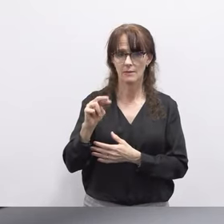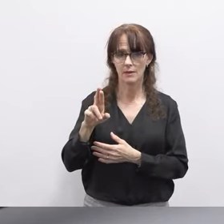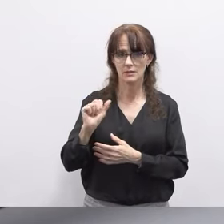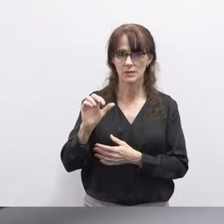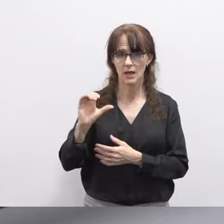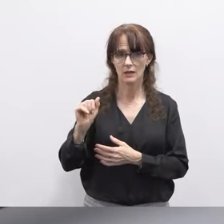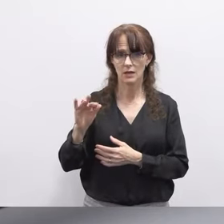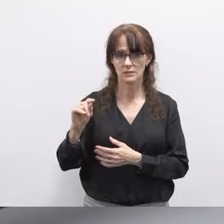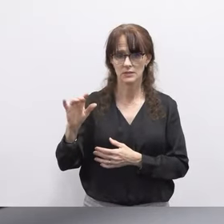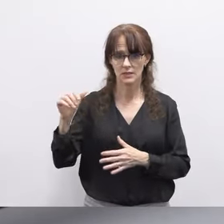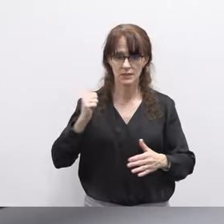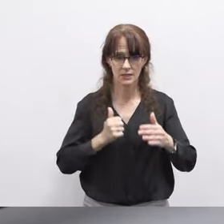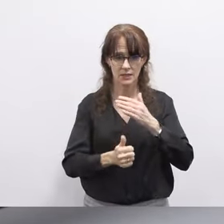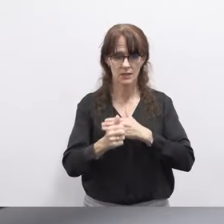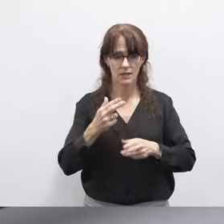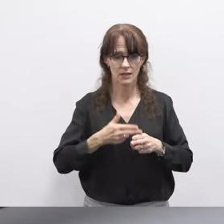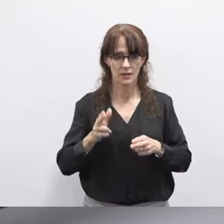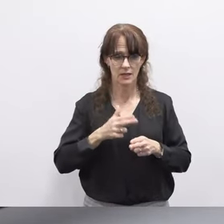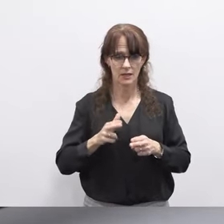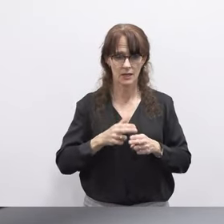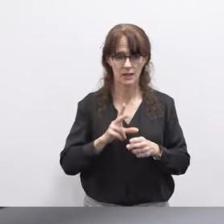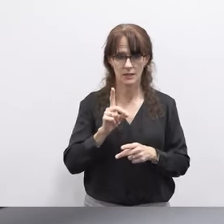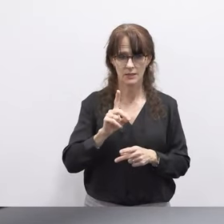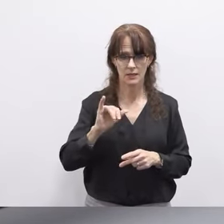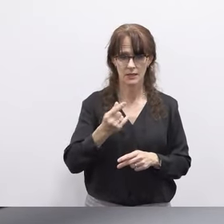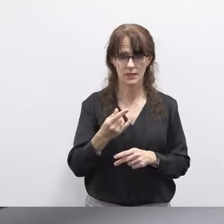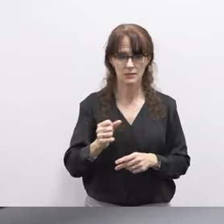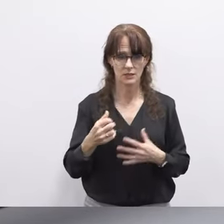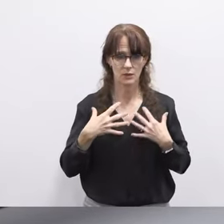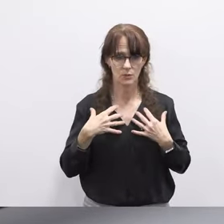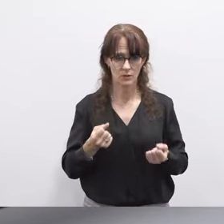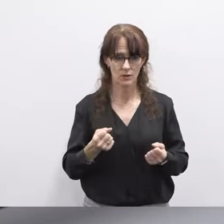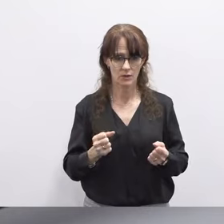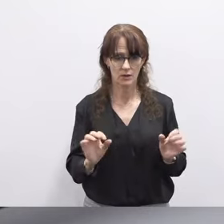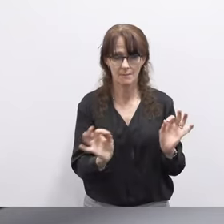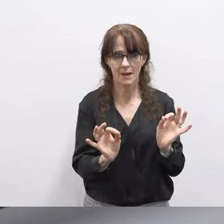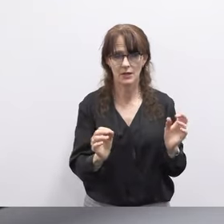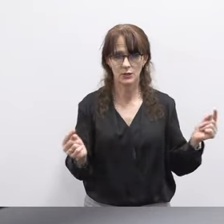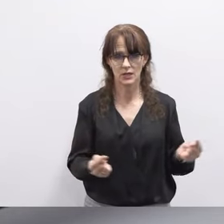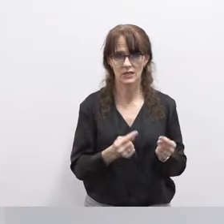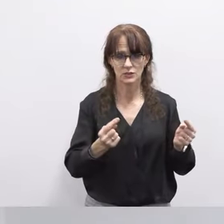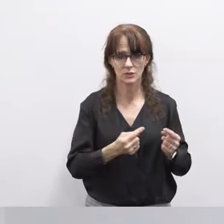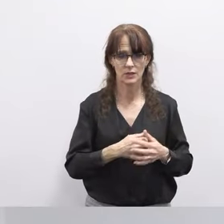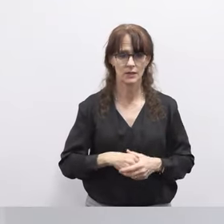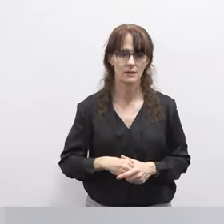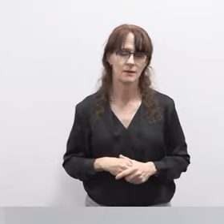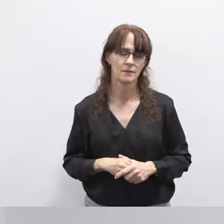in temporarily while Ms. Diggs is out recovering from a minor injury. Indeed.